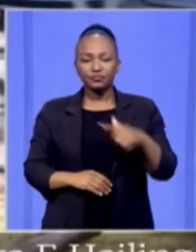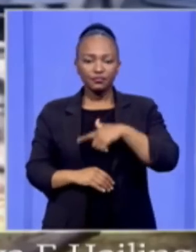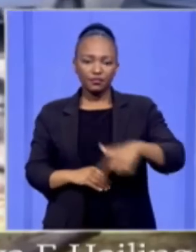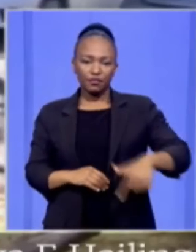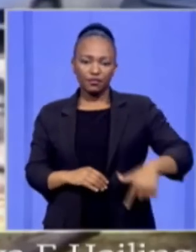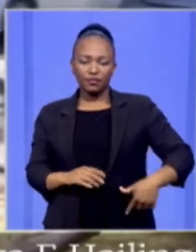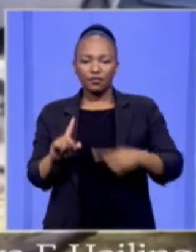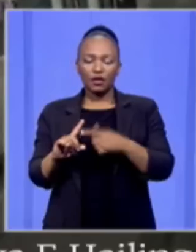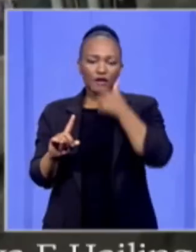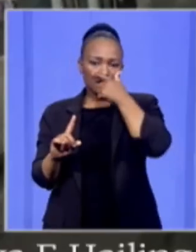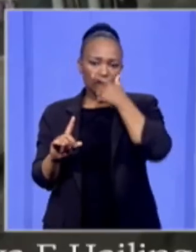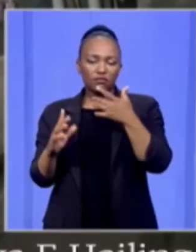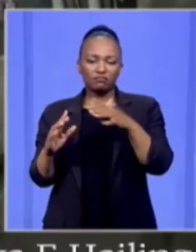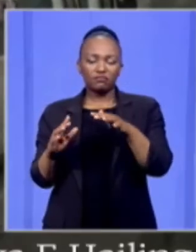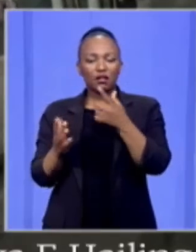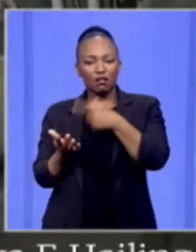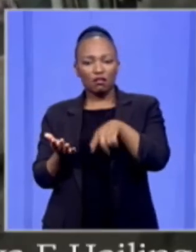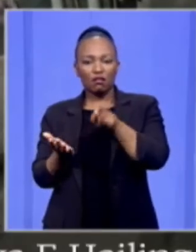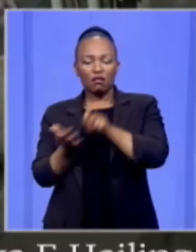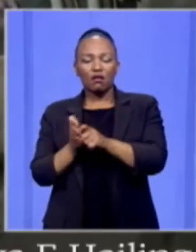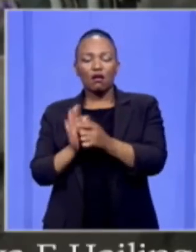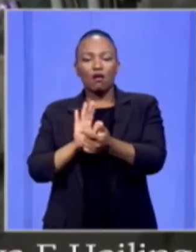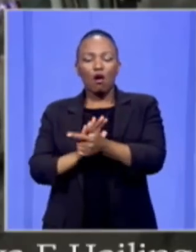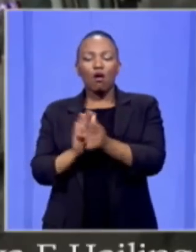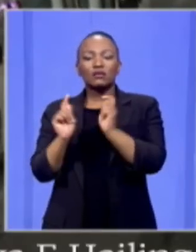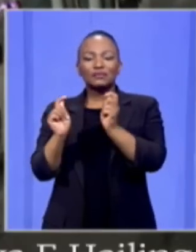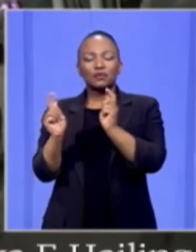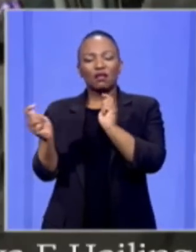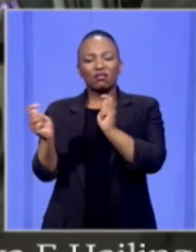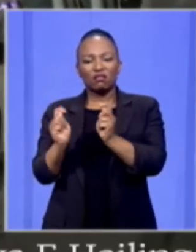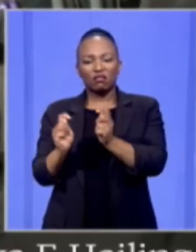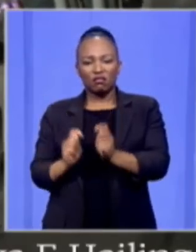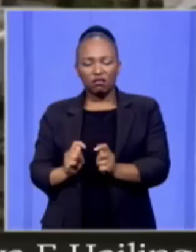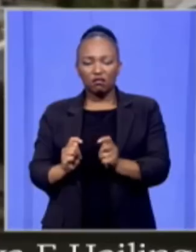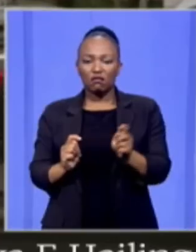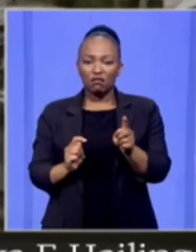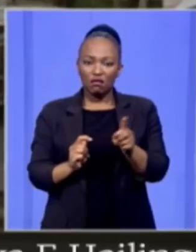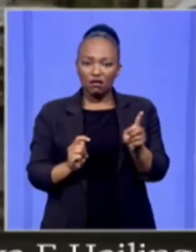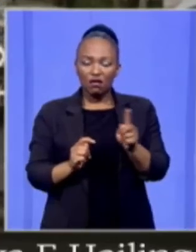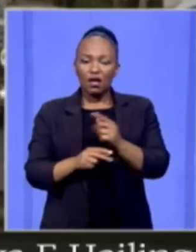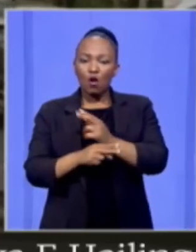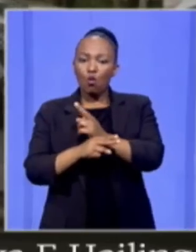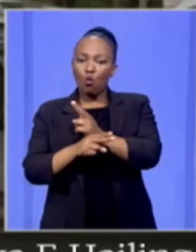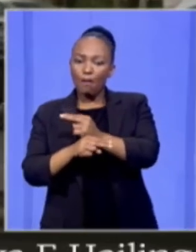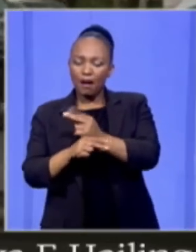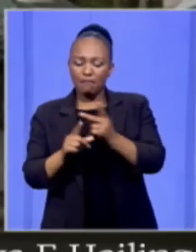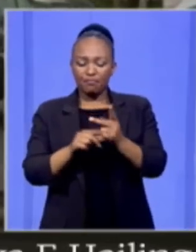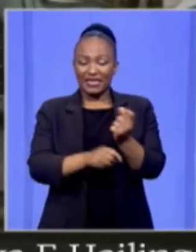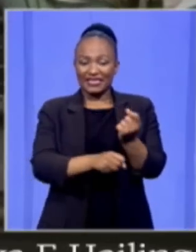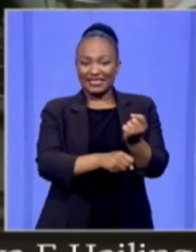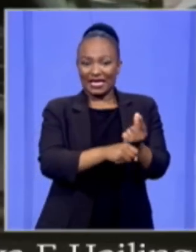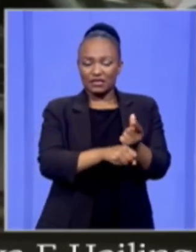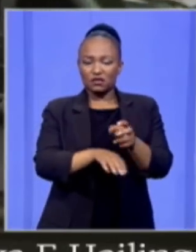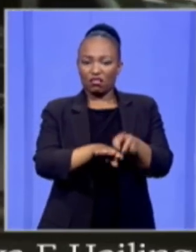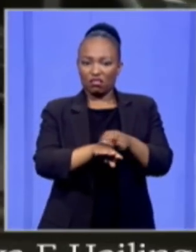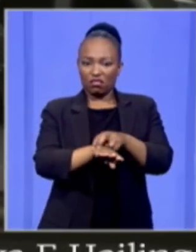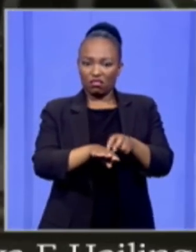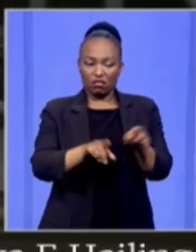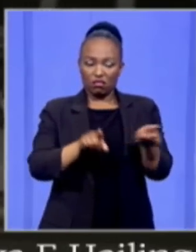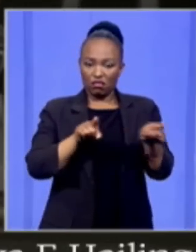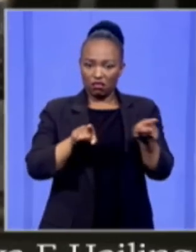a saenile molaotlhomo wa go fetolwa ga molao wa dipalangwa, bakgweetsi ba e-hailing le ba di-taxi ba dumelana